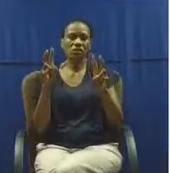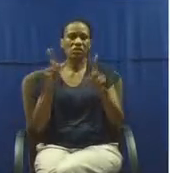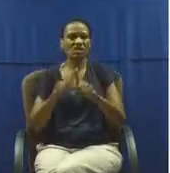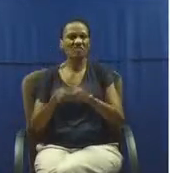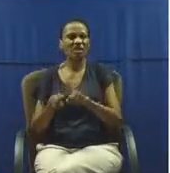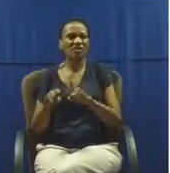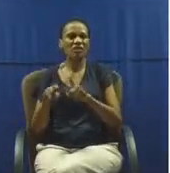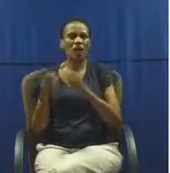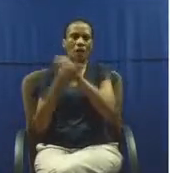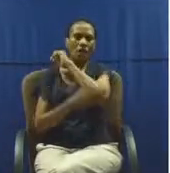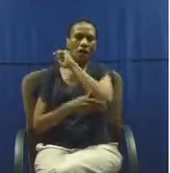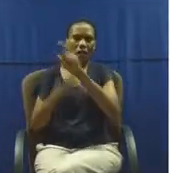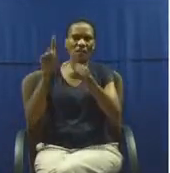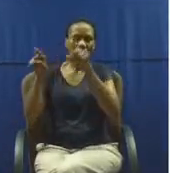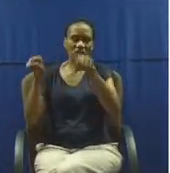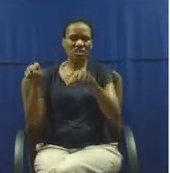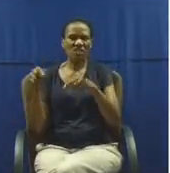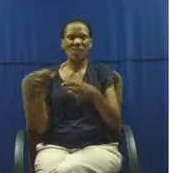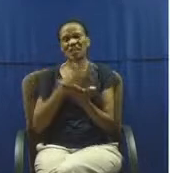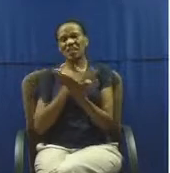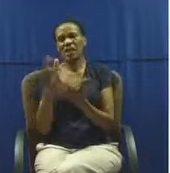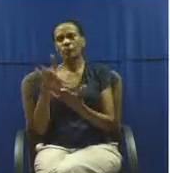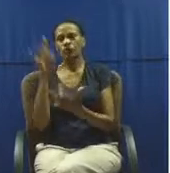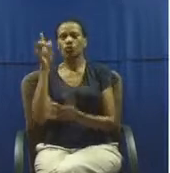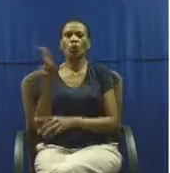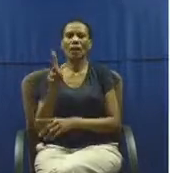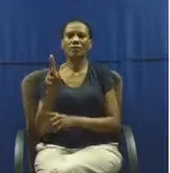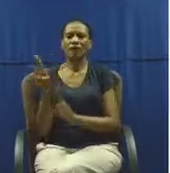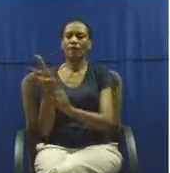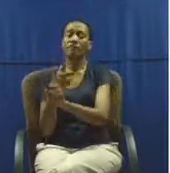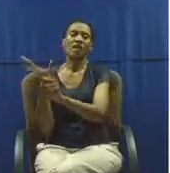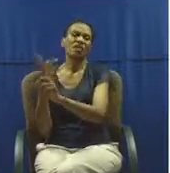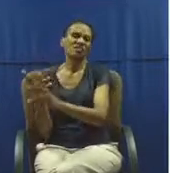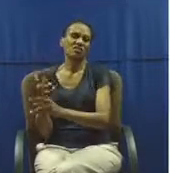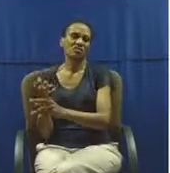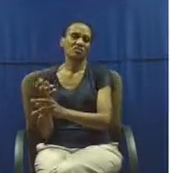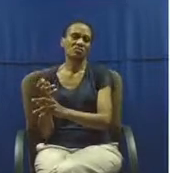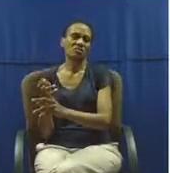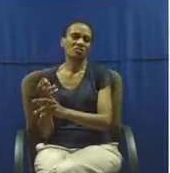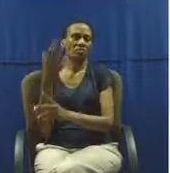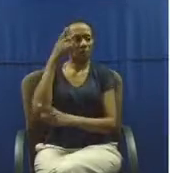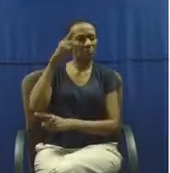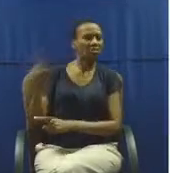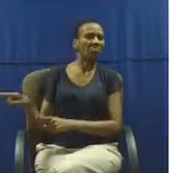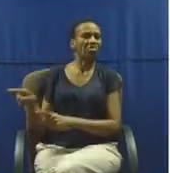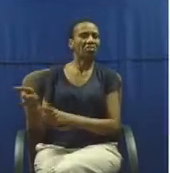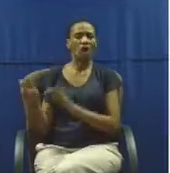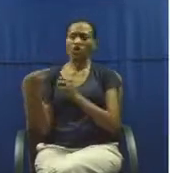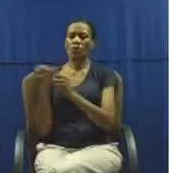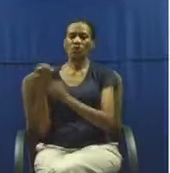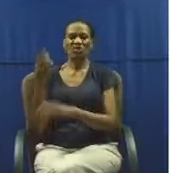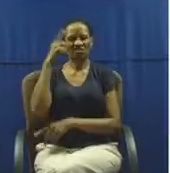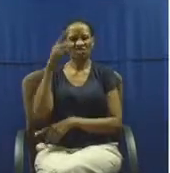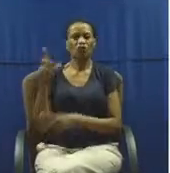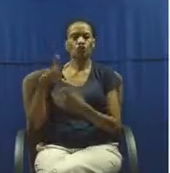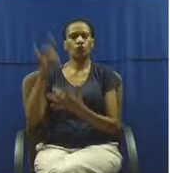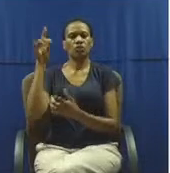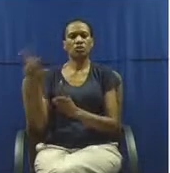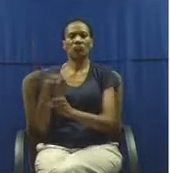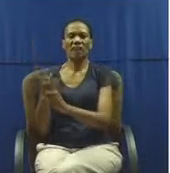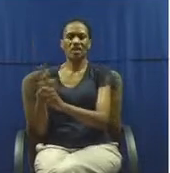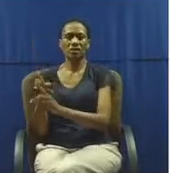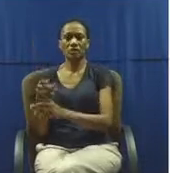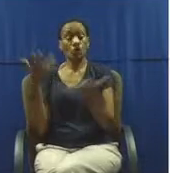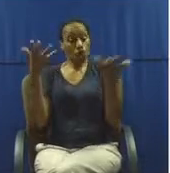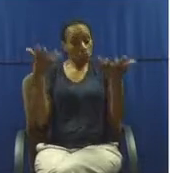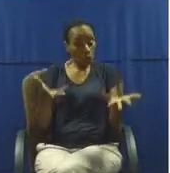powers in the world to resort to violence rather than to resolve problems through negotiation. So Dinel